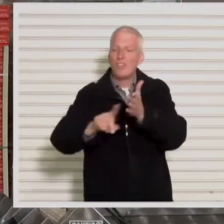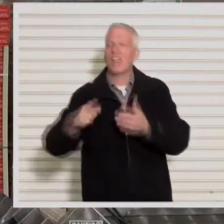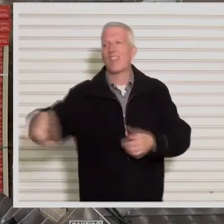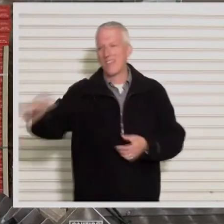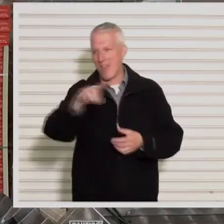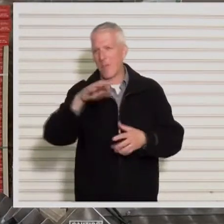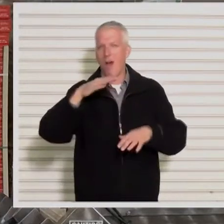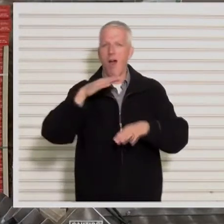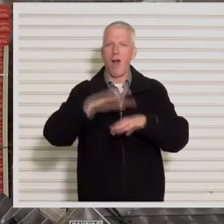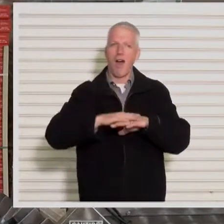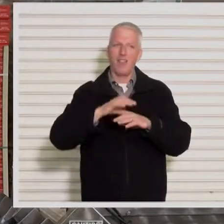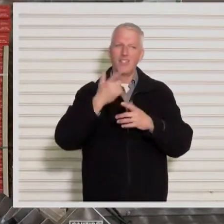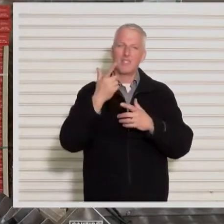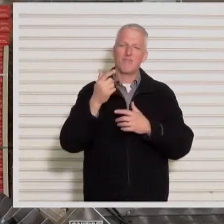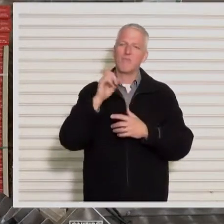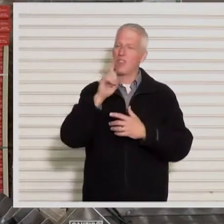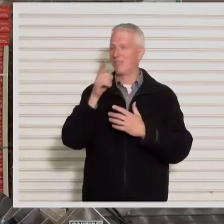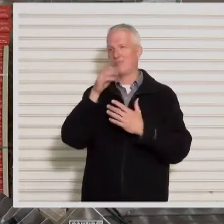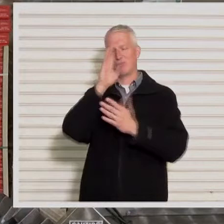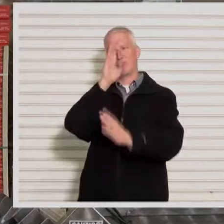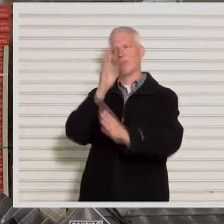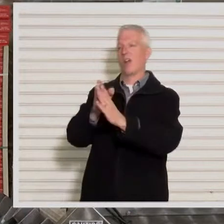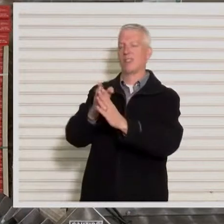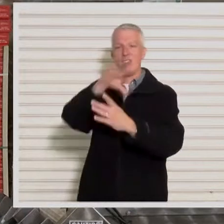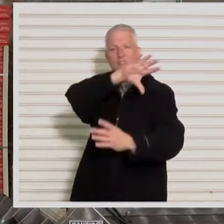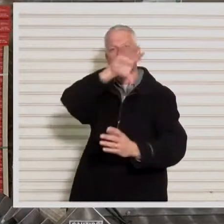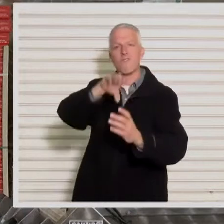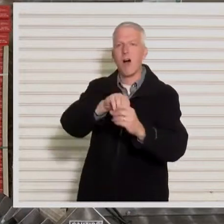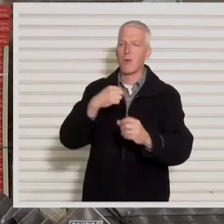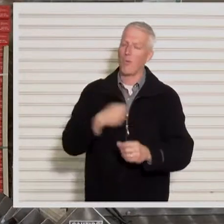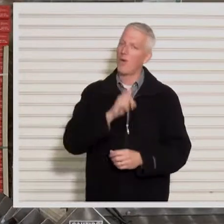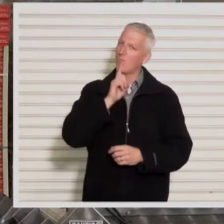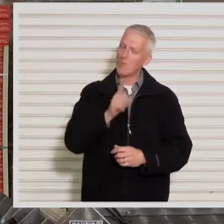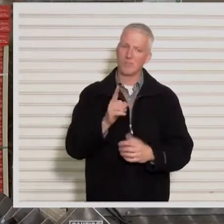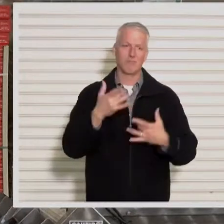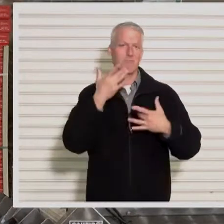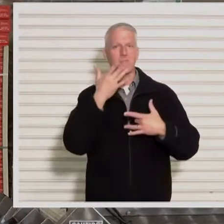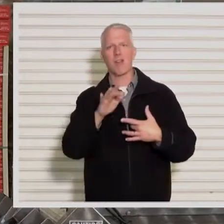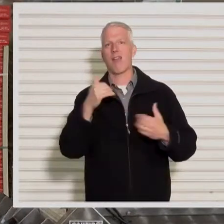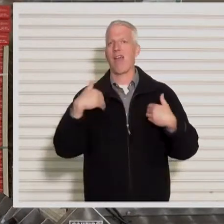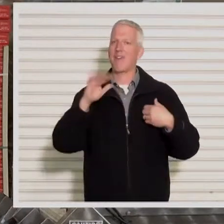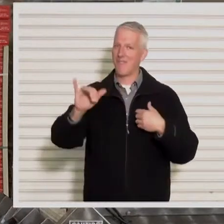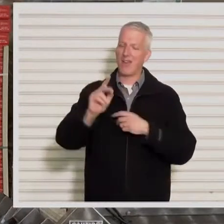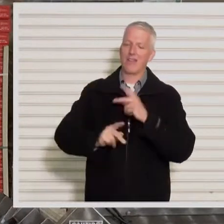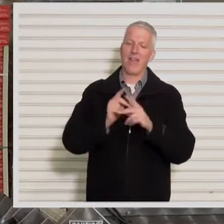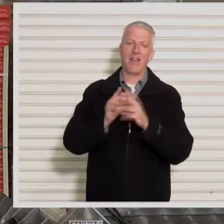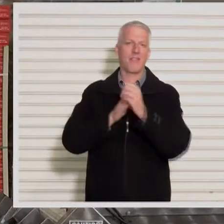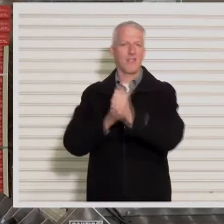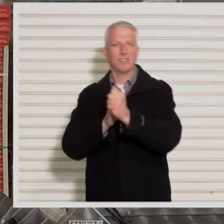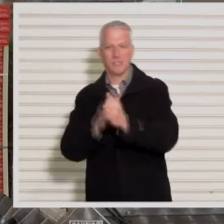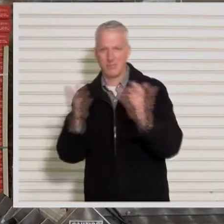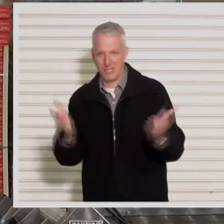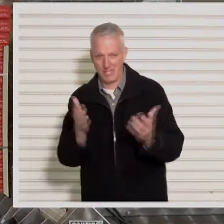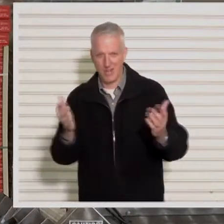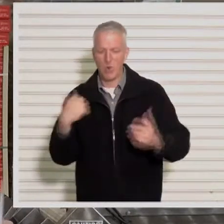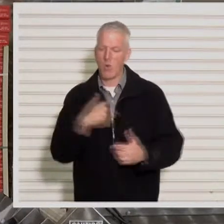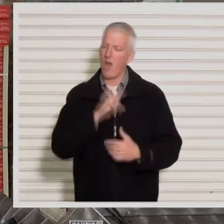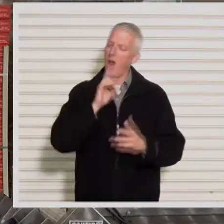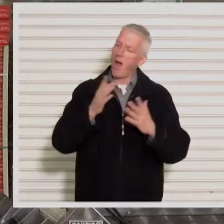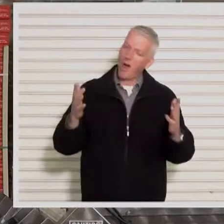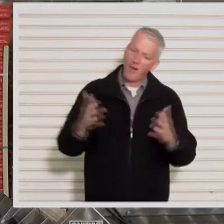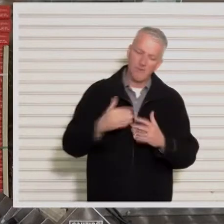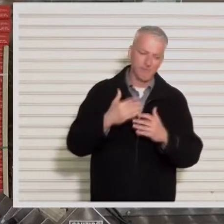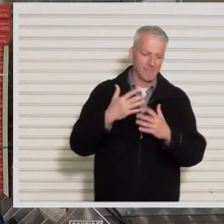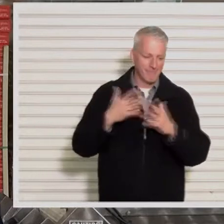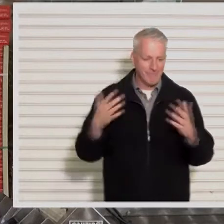on a first kind of hand basis. And so we're very lucky to have that type of leadership here. And as I mentioned, we're all very committed.